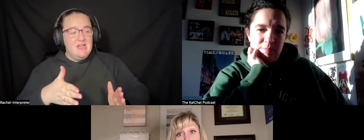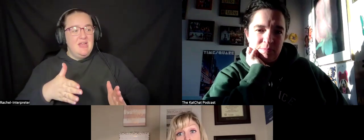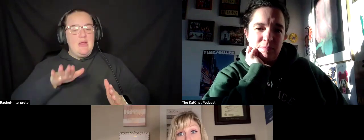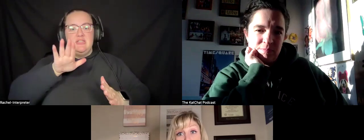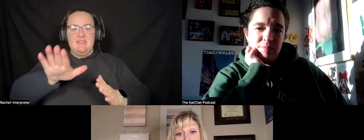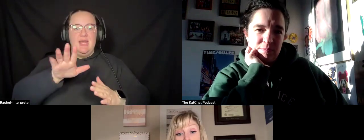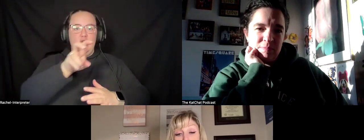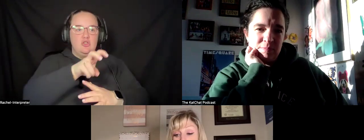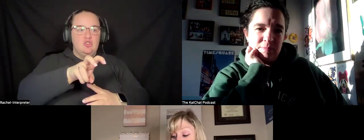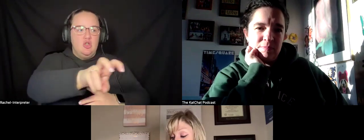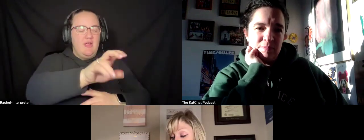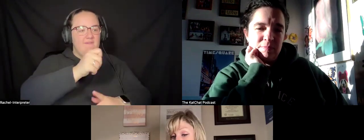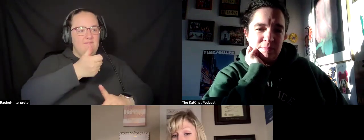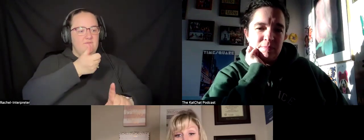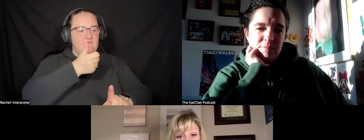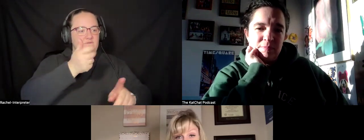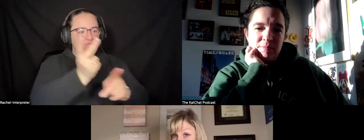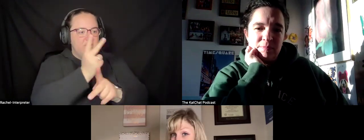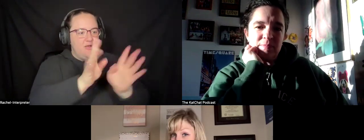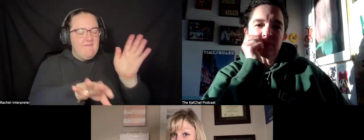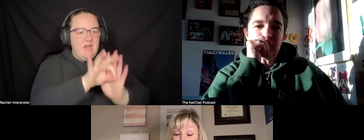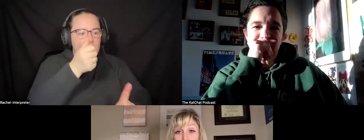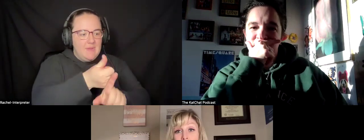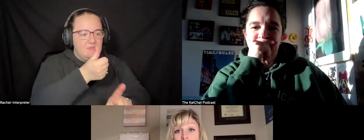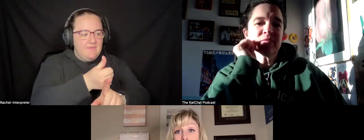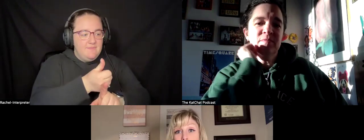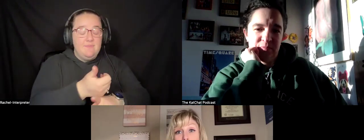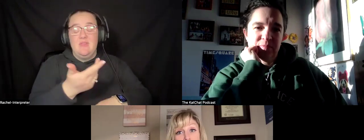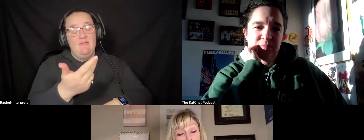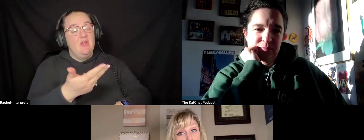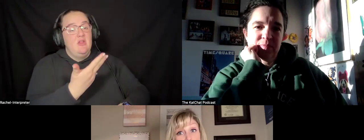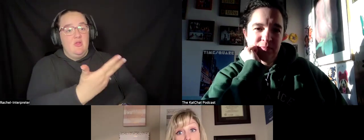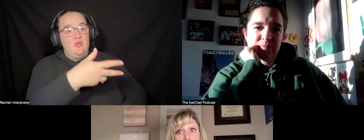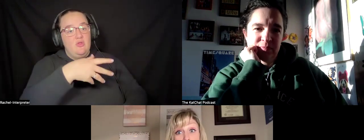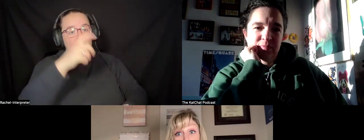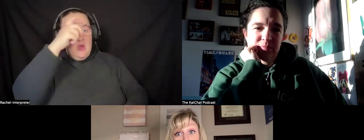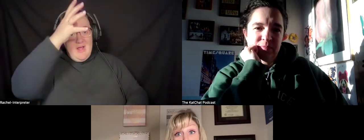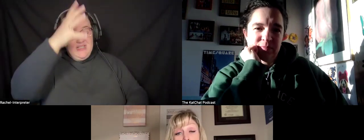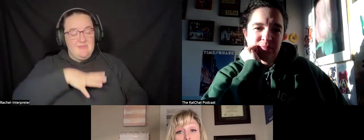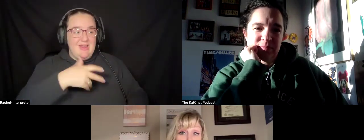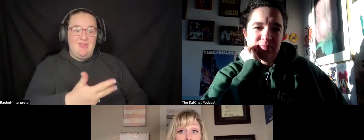of discovery in themselves. And even Three Wise Men and Three Wiser Men, that's very much about the